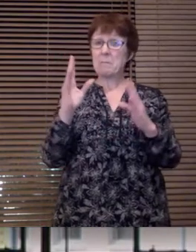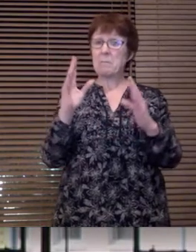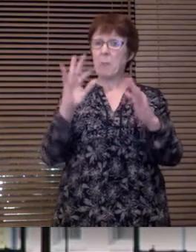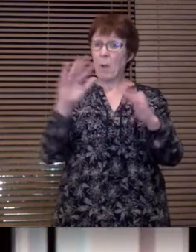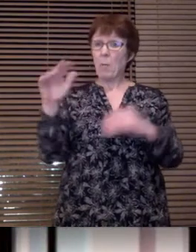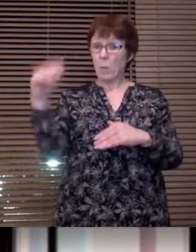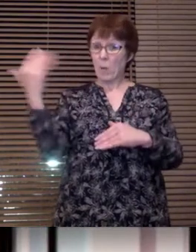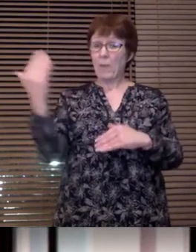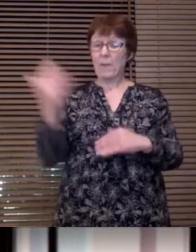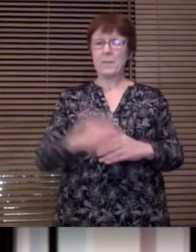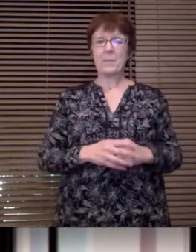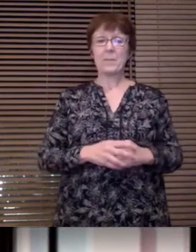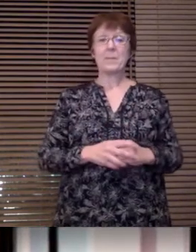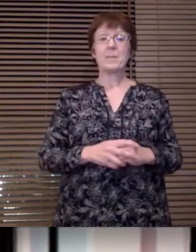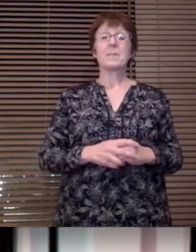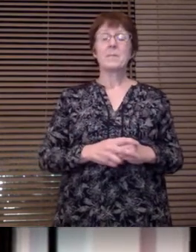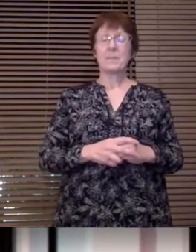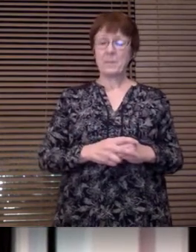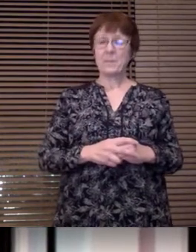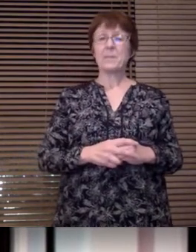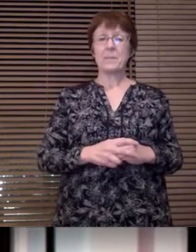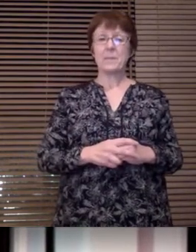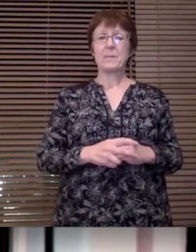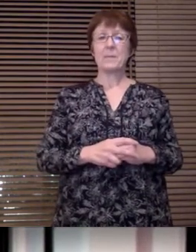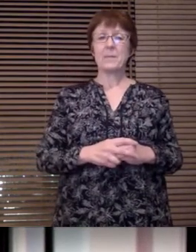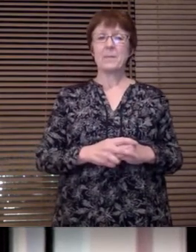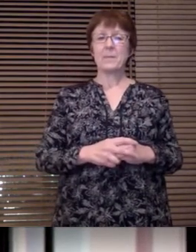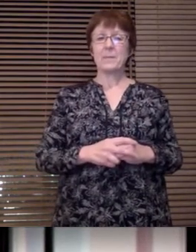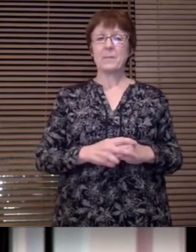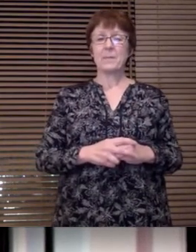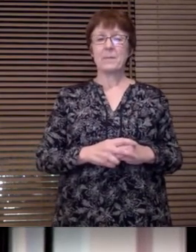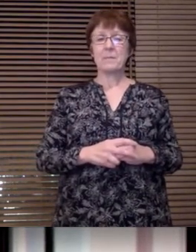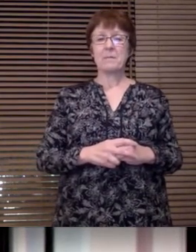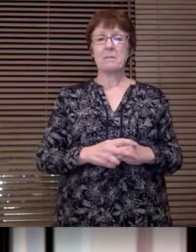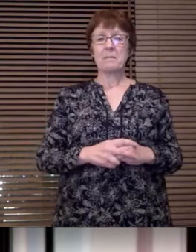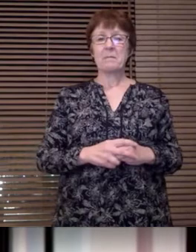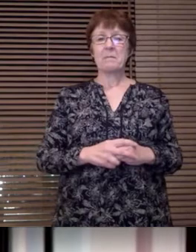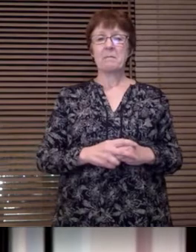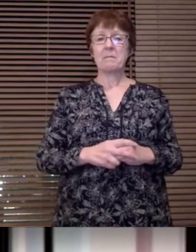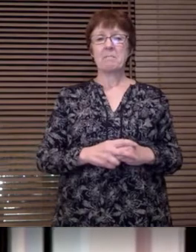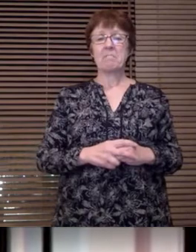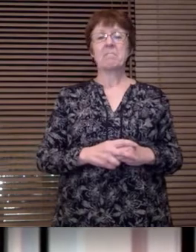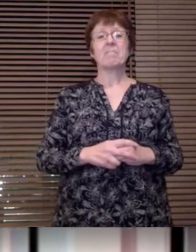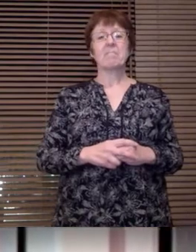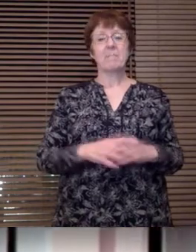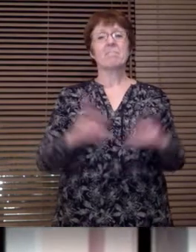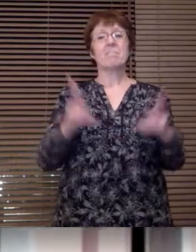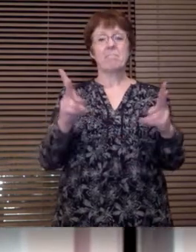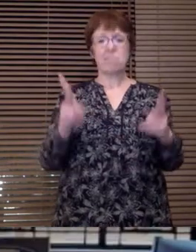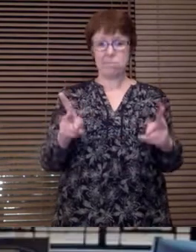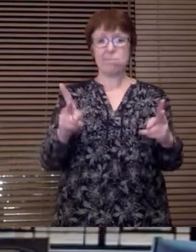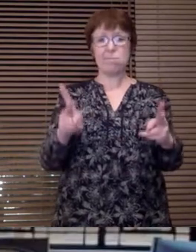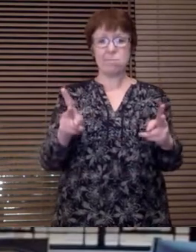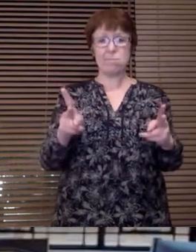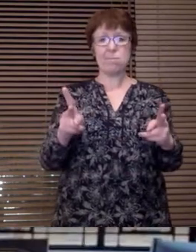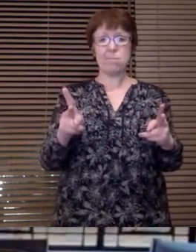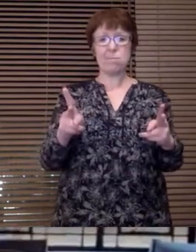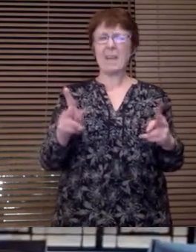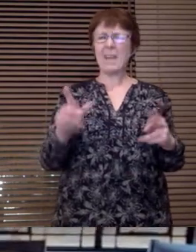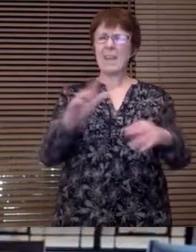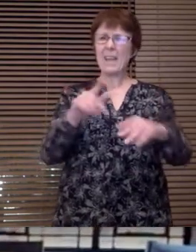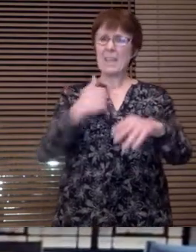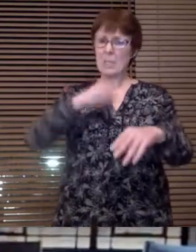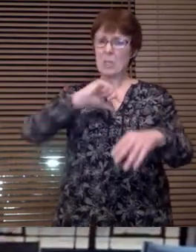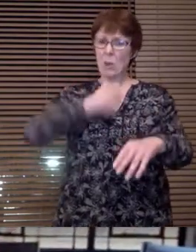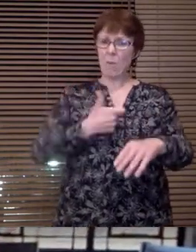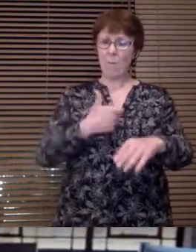Keep pushing. 3, 2, 1, and relax. Yeah, even I can feel the burn in